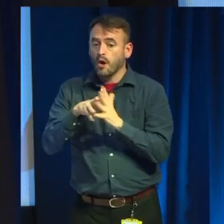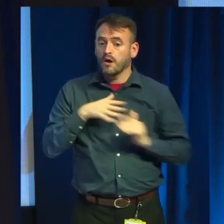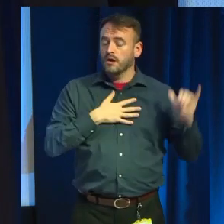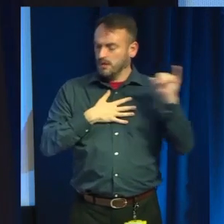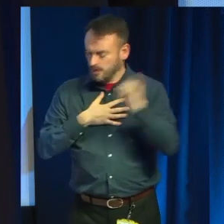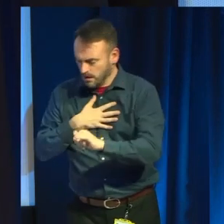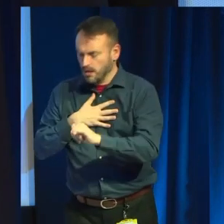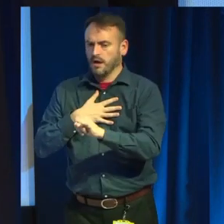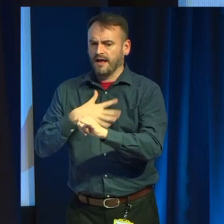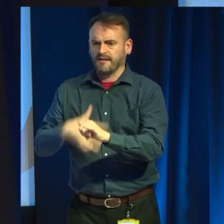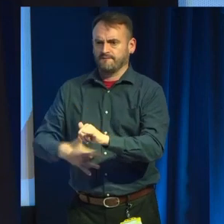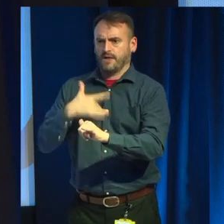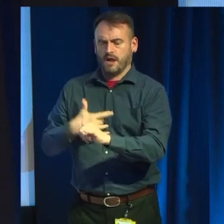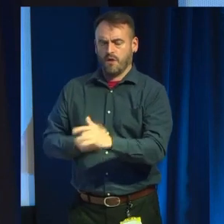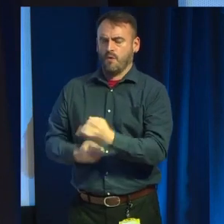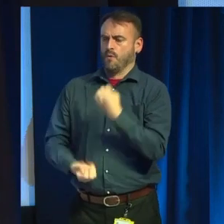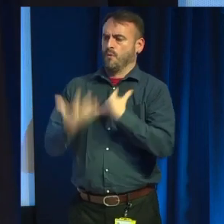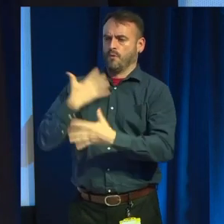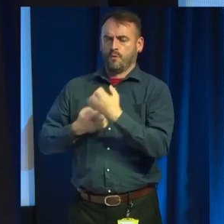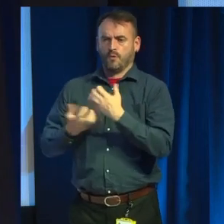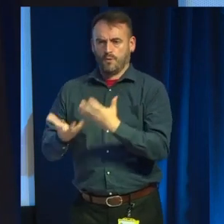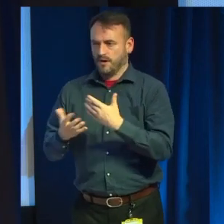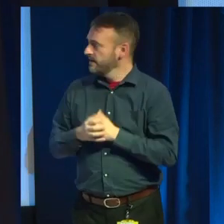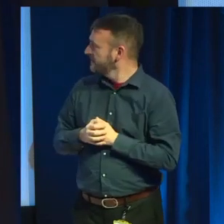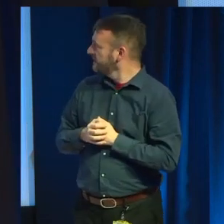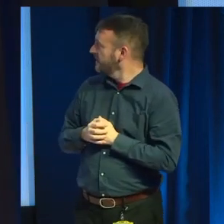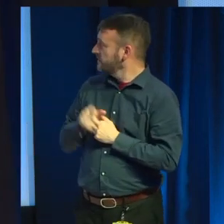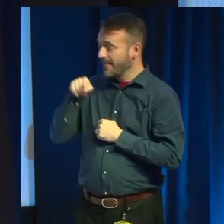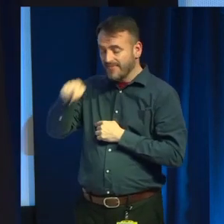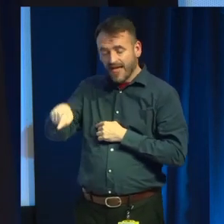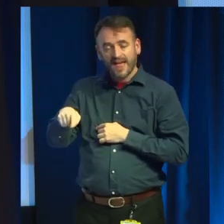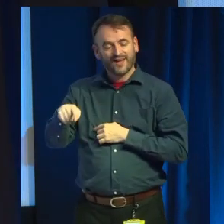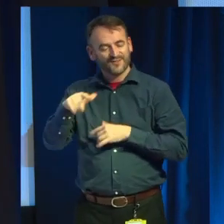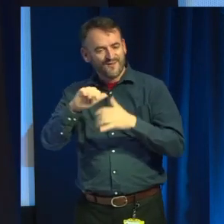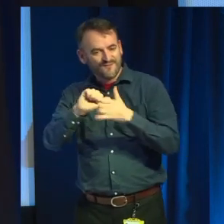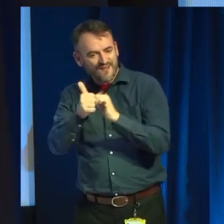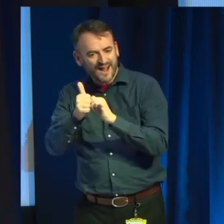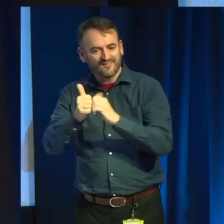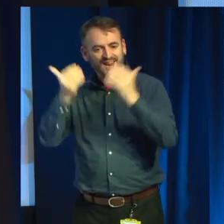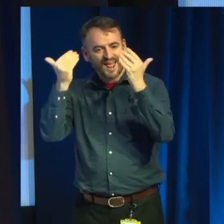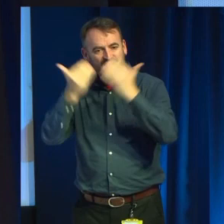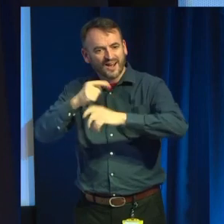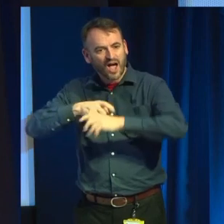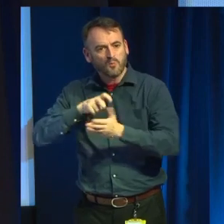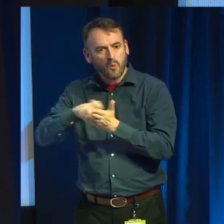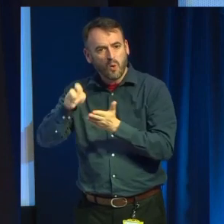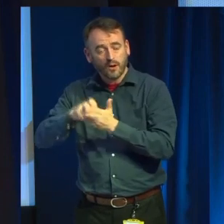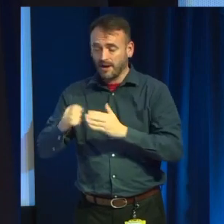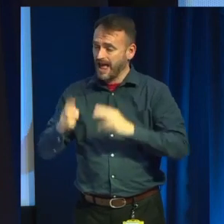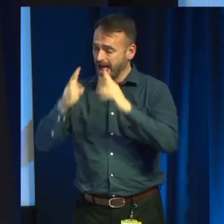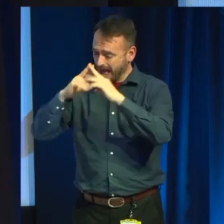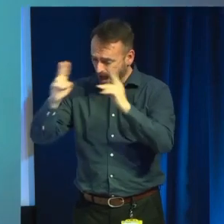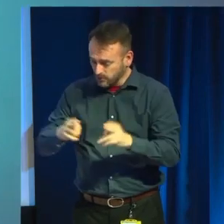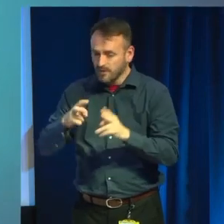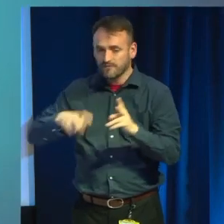others, there is this friend who I used to have night walks around my house, and I remember particularly snow. I remember the lamp